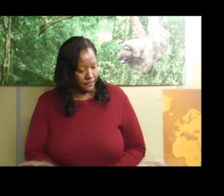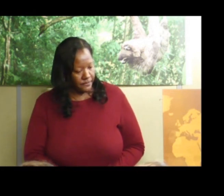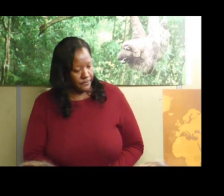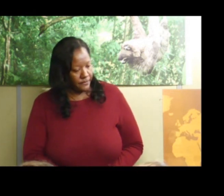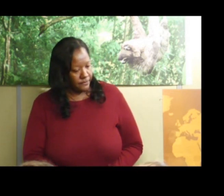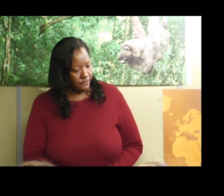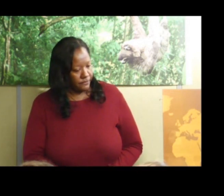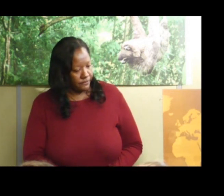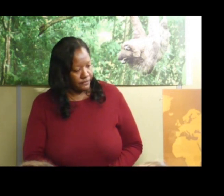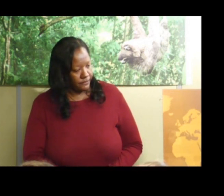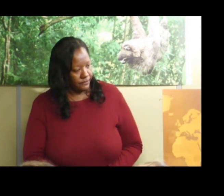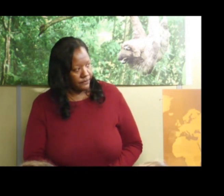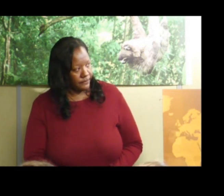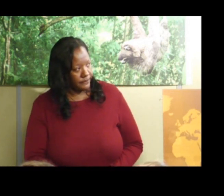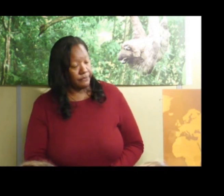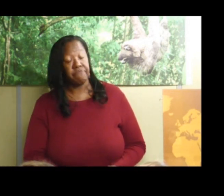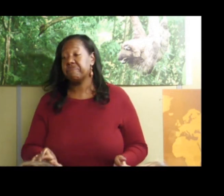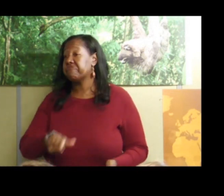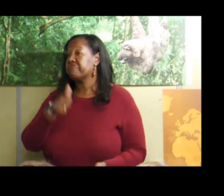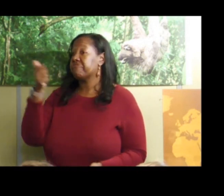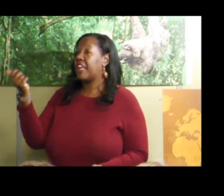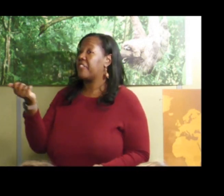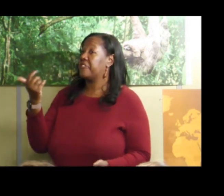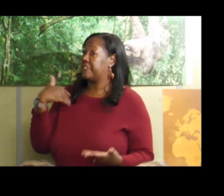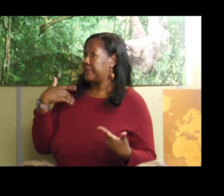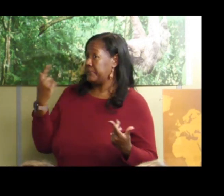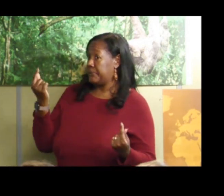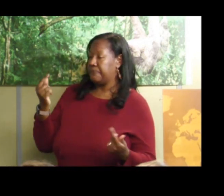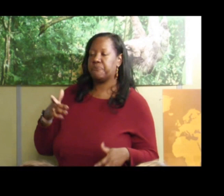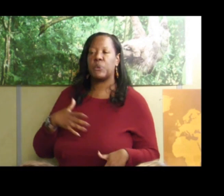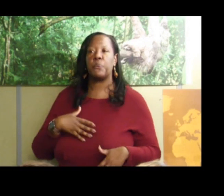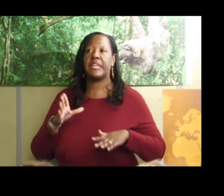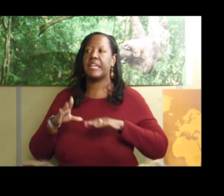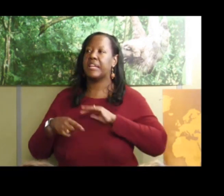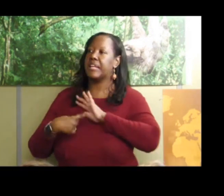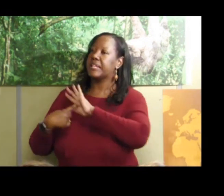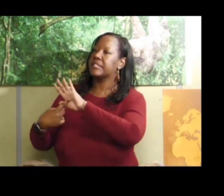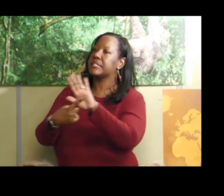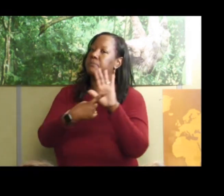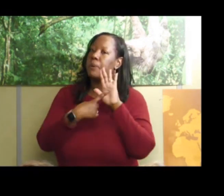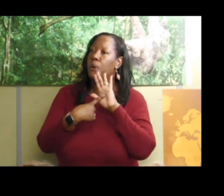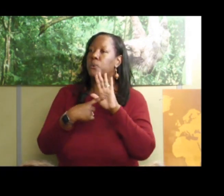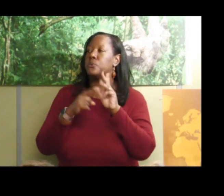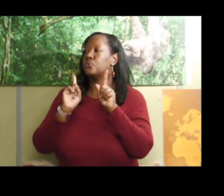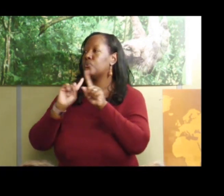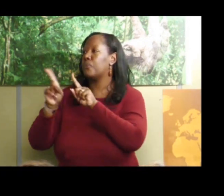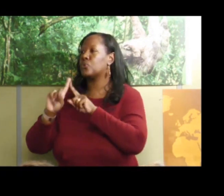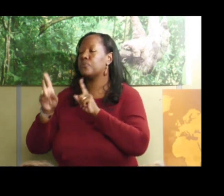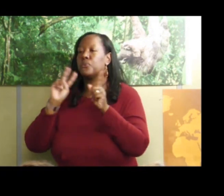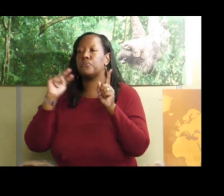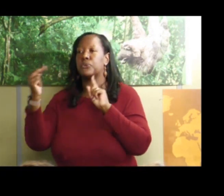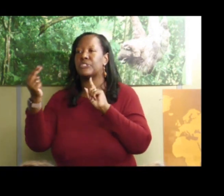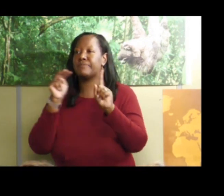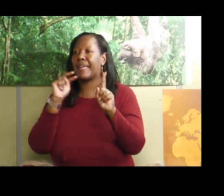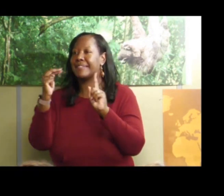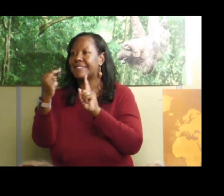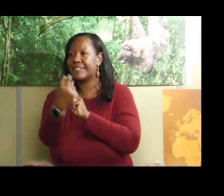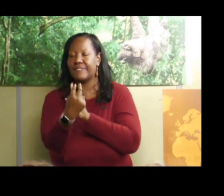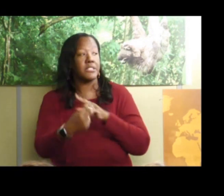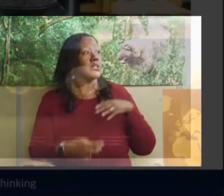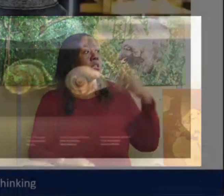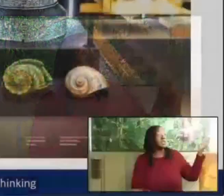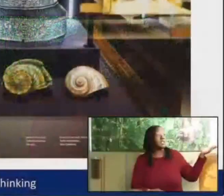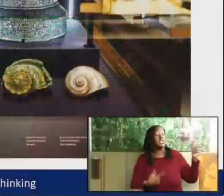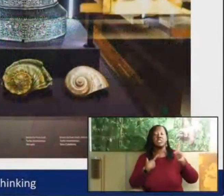The other thing that exhibitions can do is to expose visitors to multiple perspectives. Here's an example that we like from the Natural